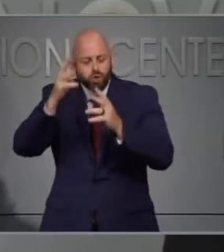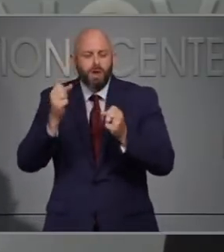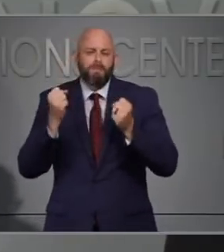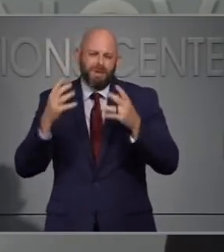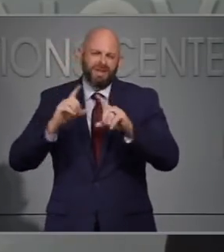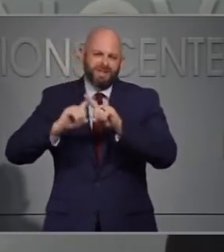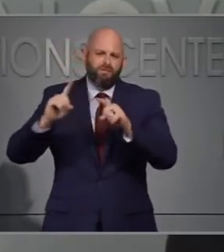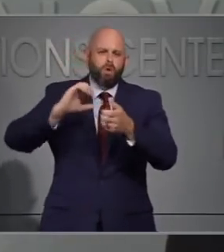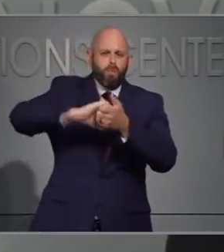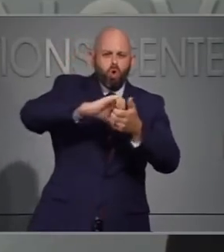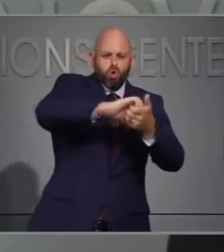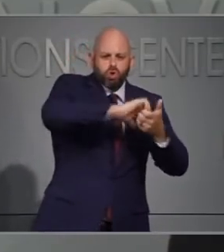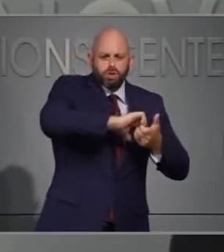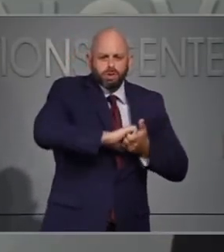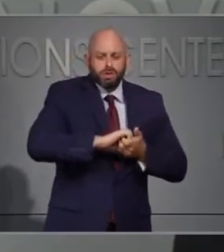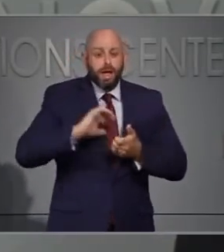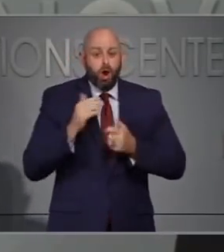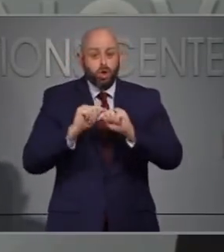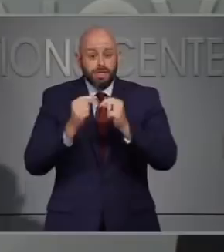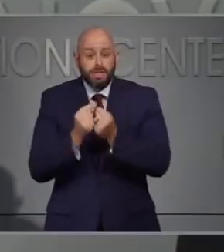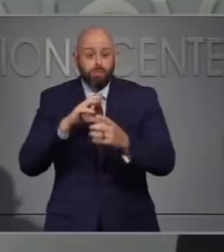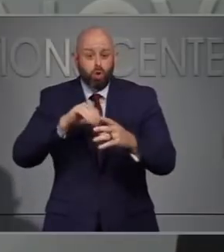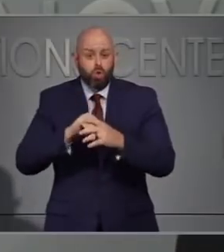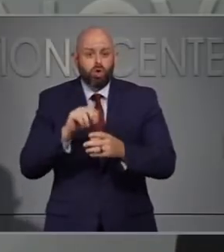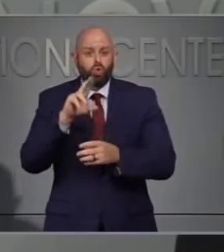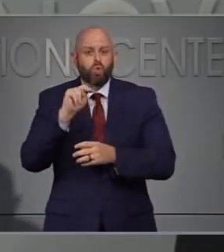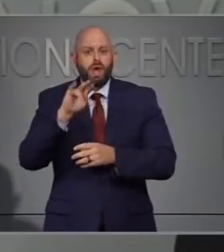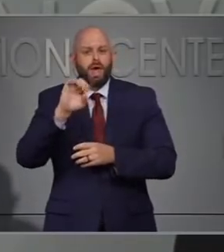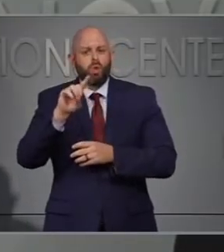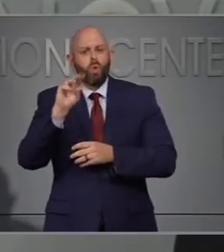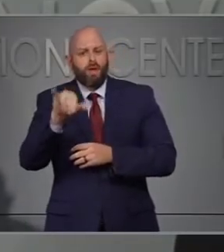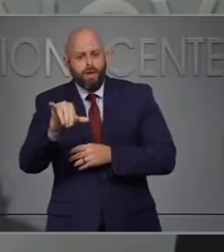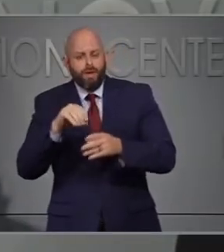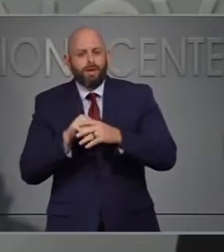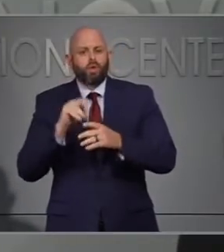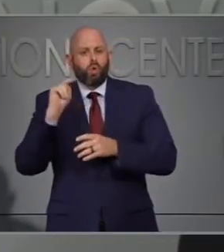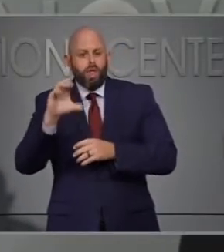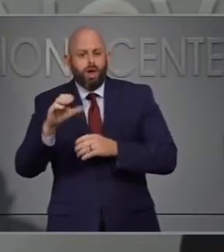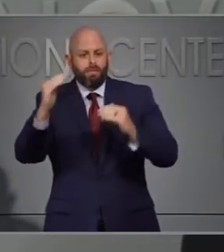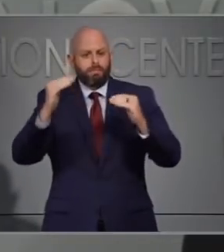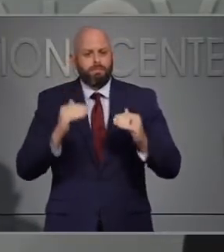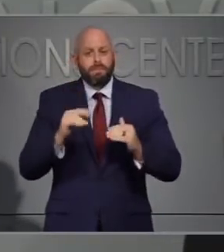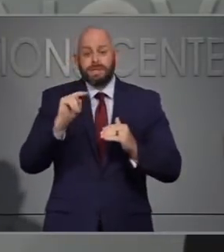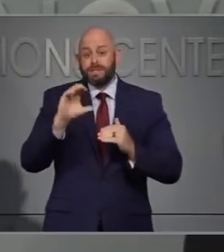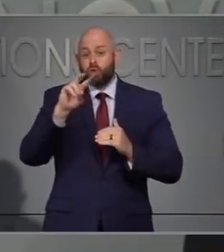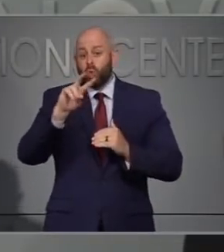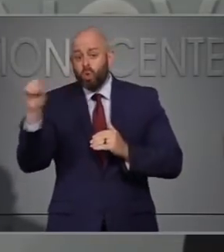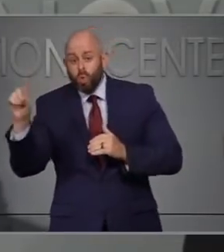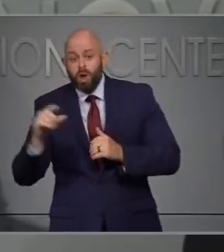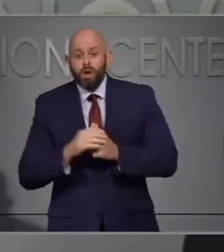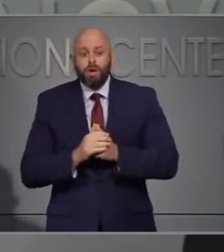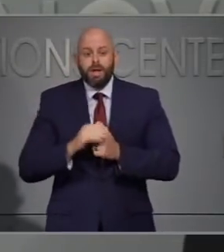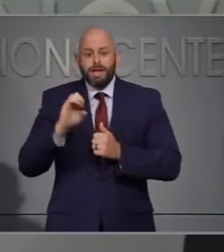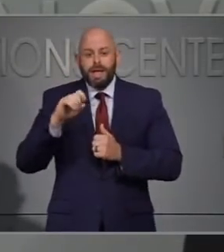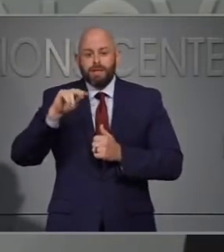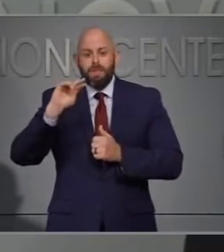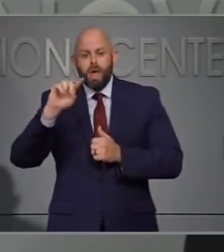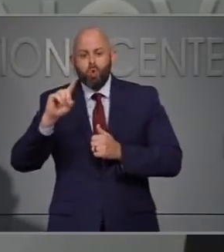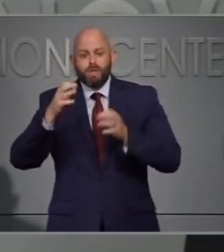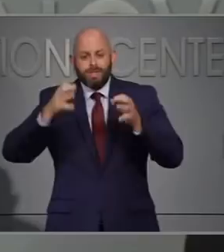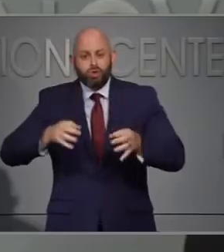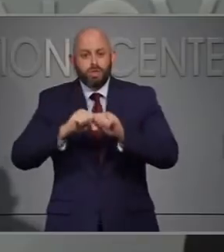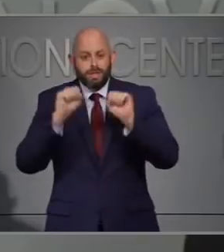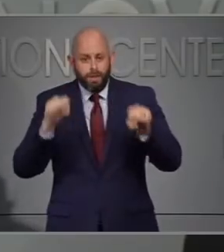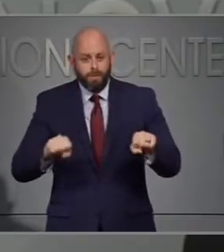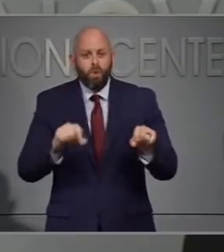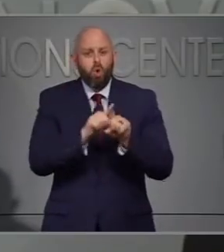Our implementation team has included the United Way of North Carolina, NC 211, Expound Decision System, and